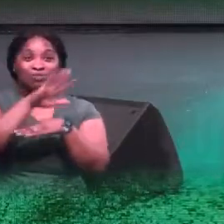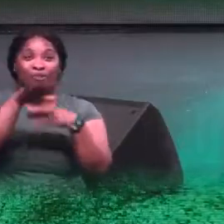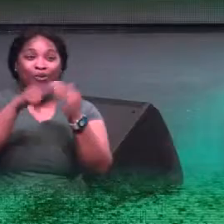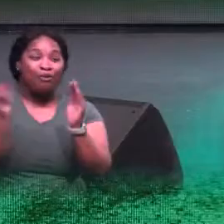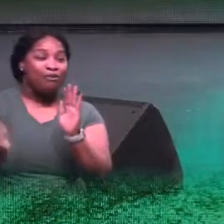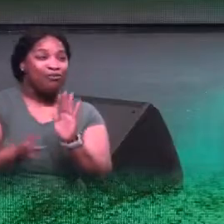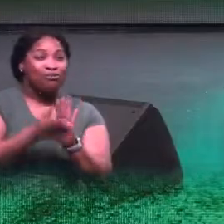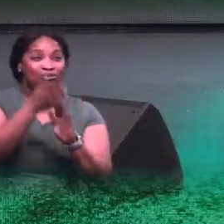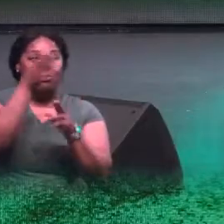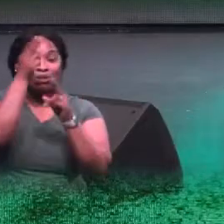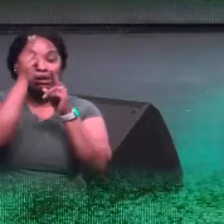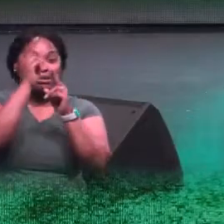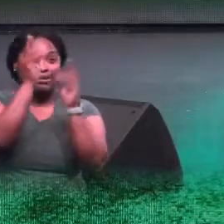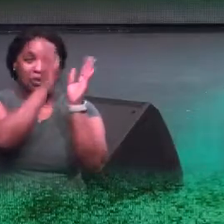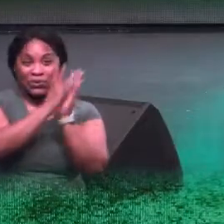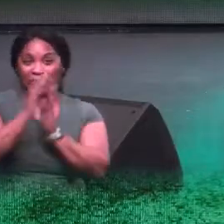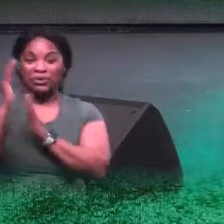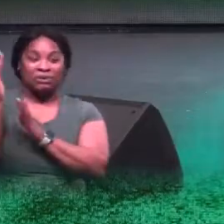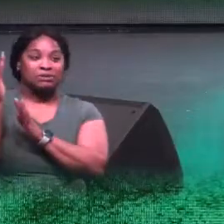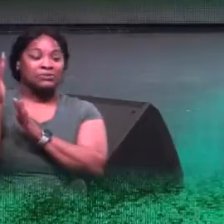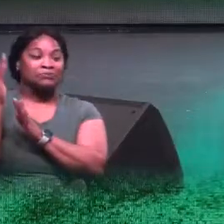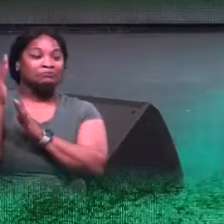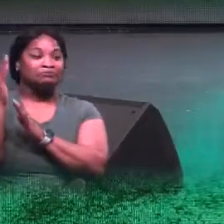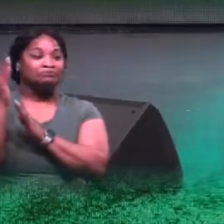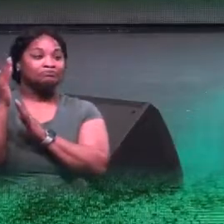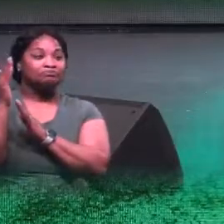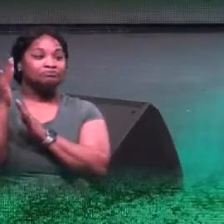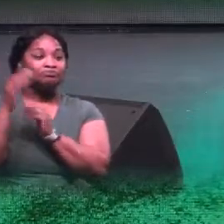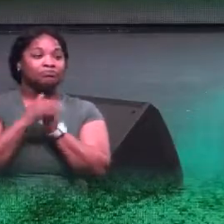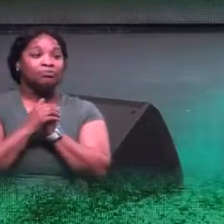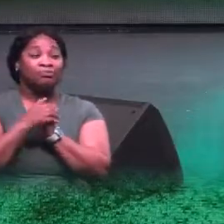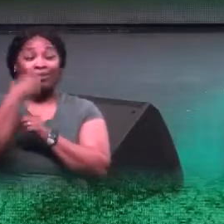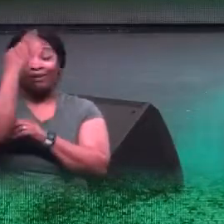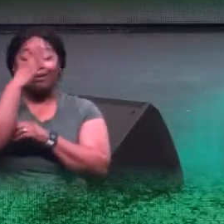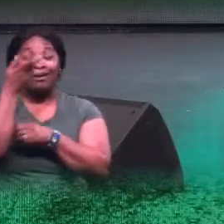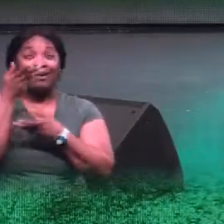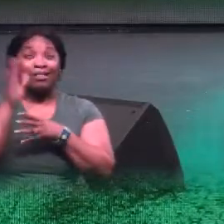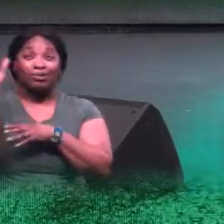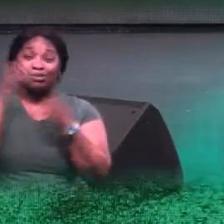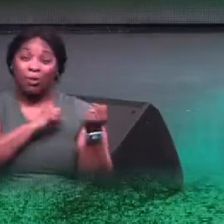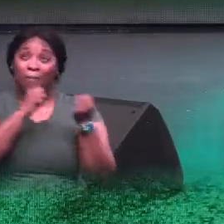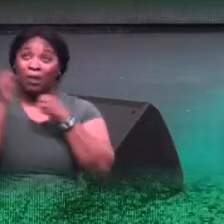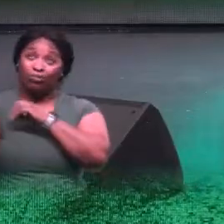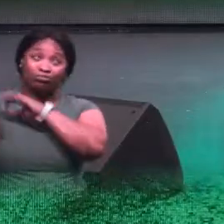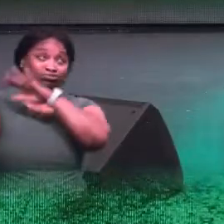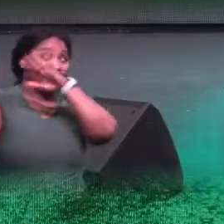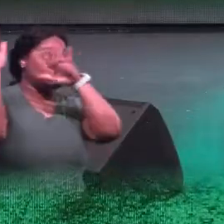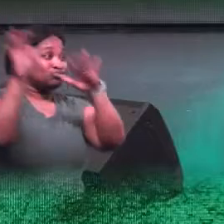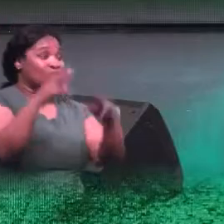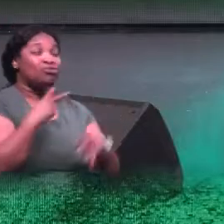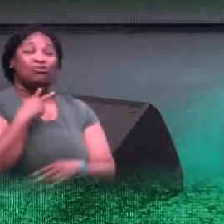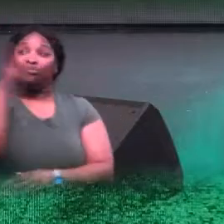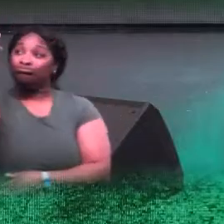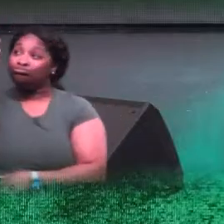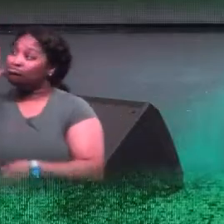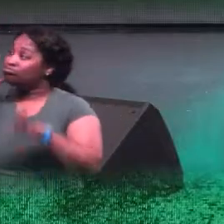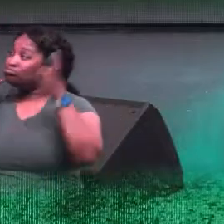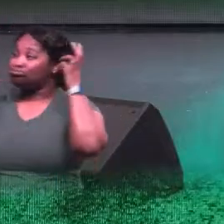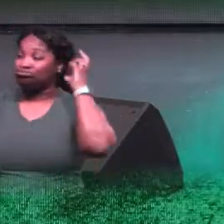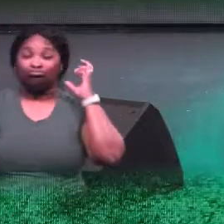of the glory, the honor, and the praise. God, let your power fall. Let your voice be